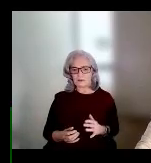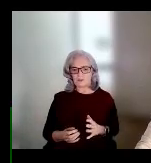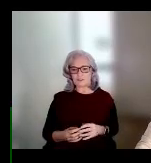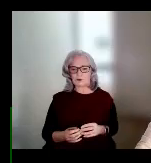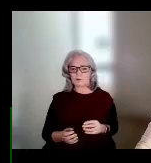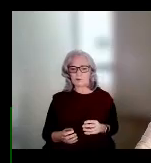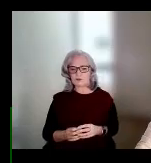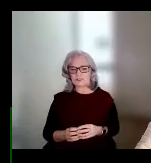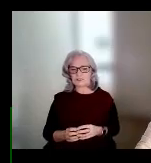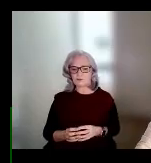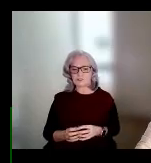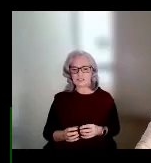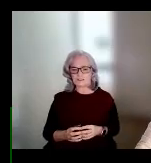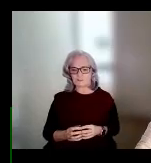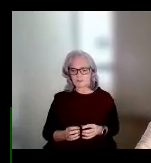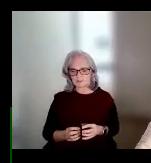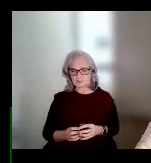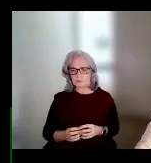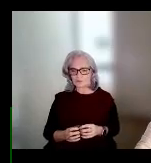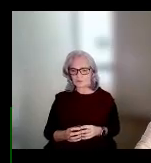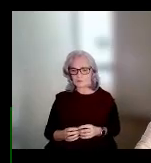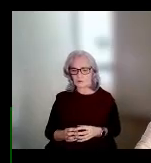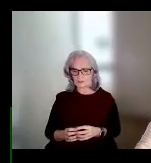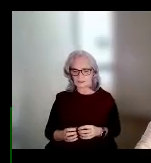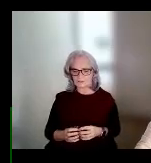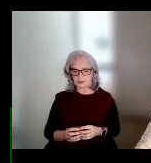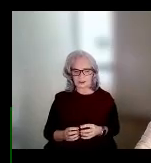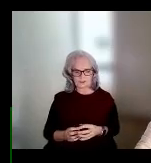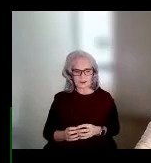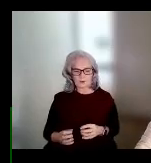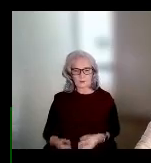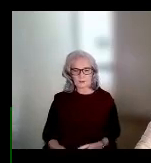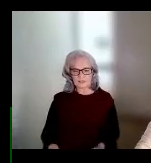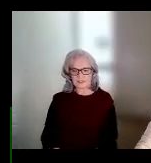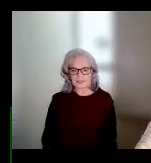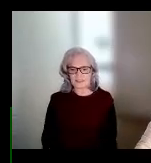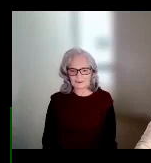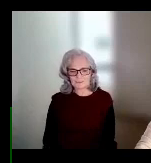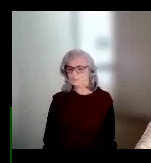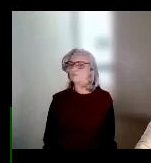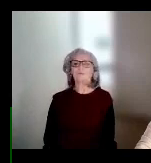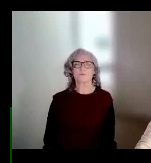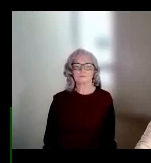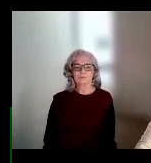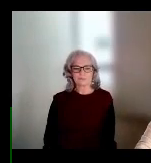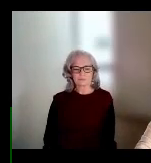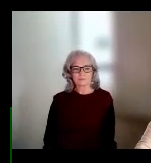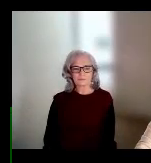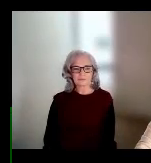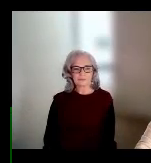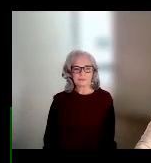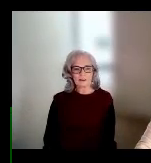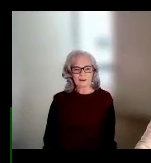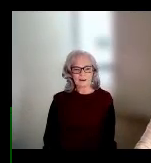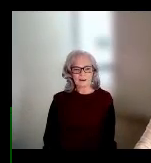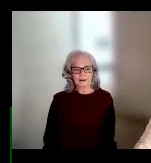and people have a fair opportunity to achieve the best possible quality of life with that care.